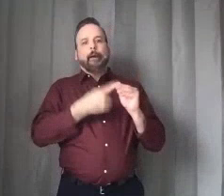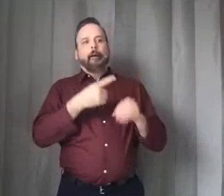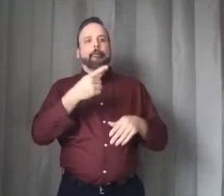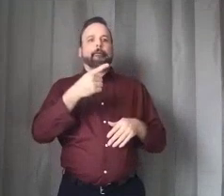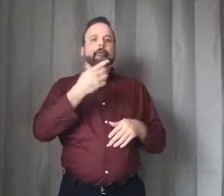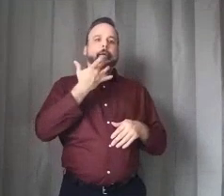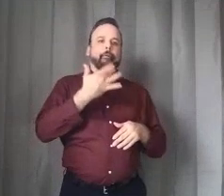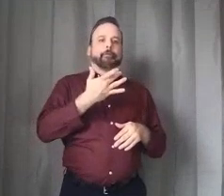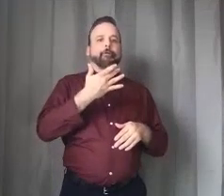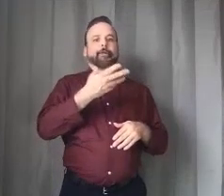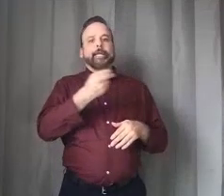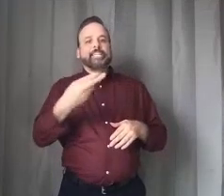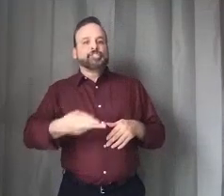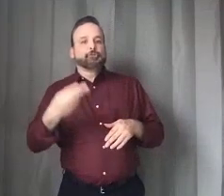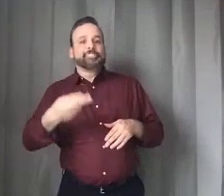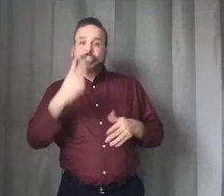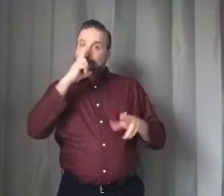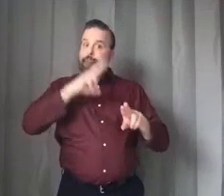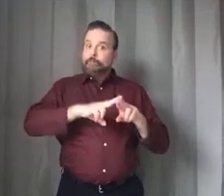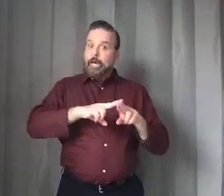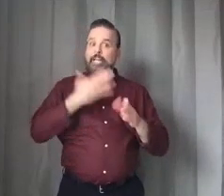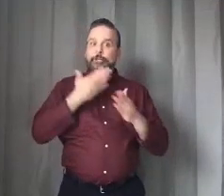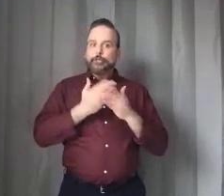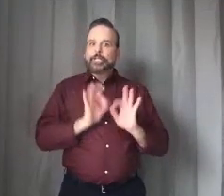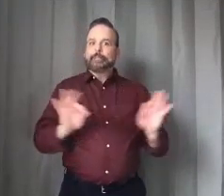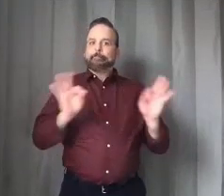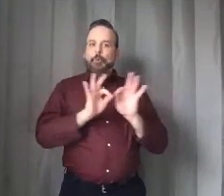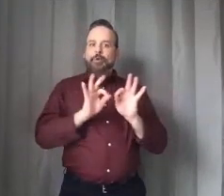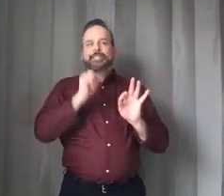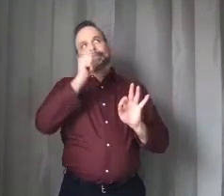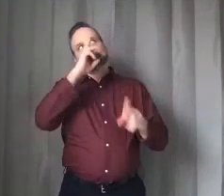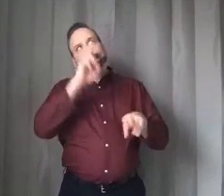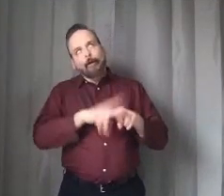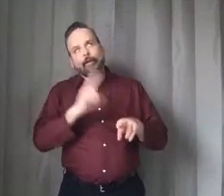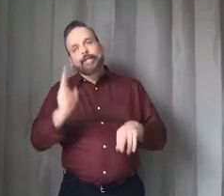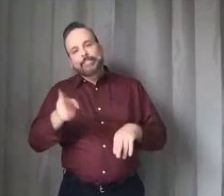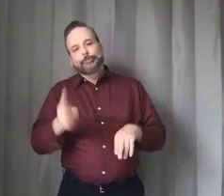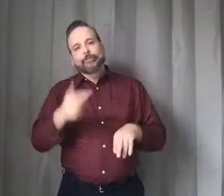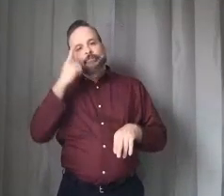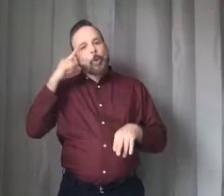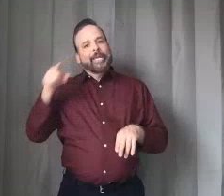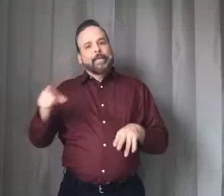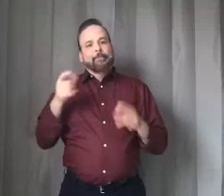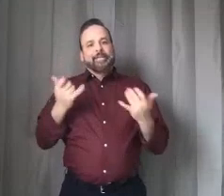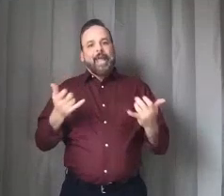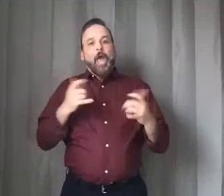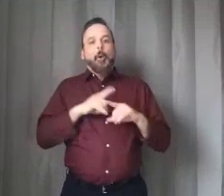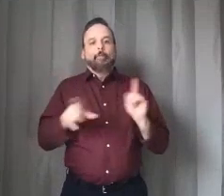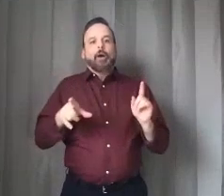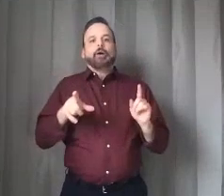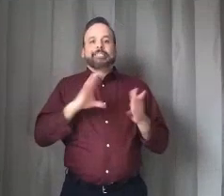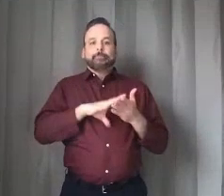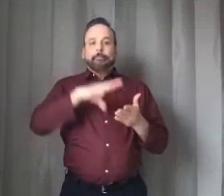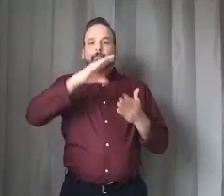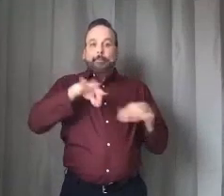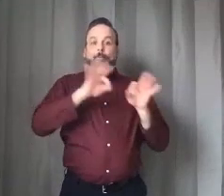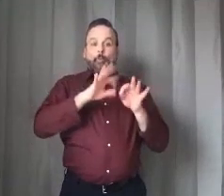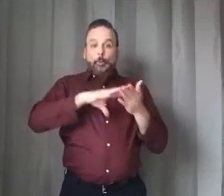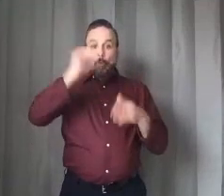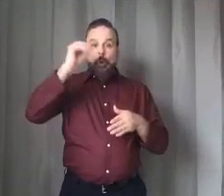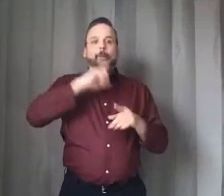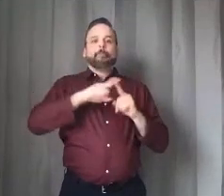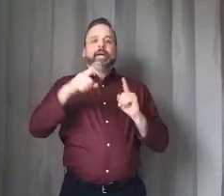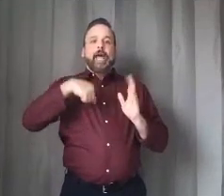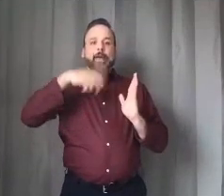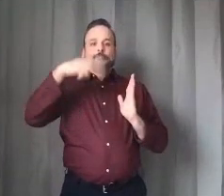history. Those are fun. Those are good, important things to learn. I can't say that's fun. The history stuff is not so fun for him right now. I'm reading these other things and